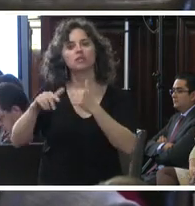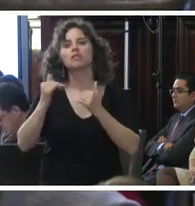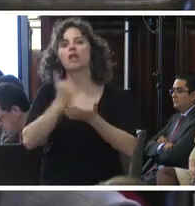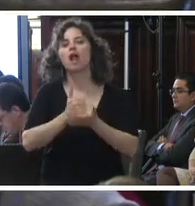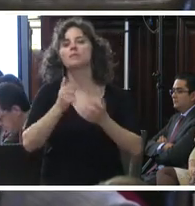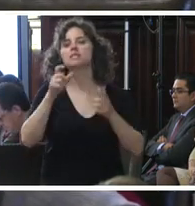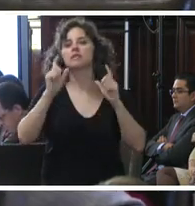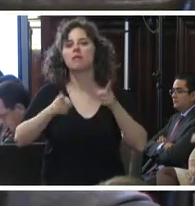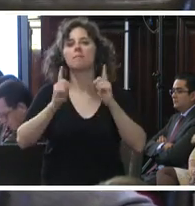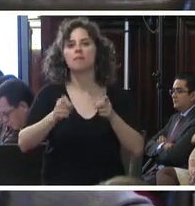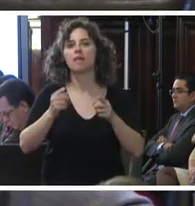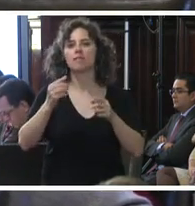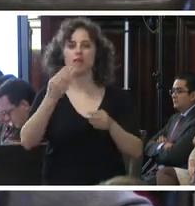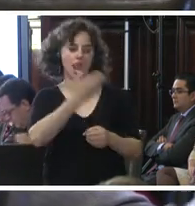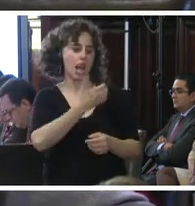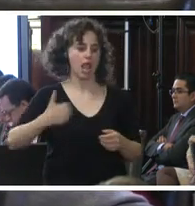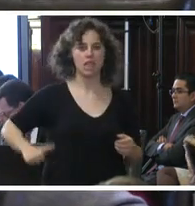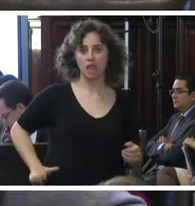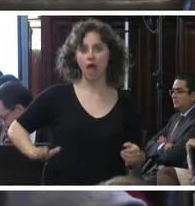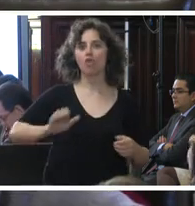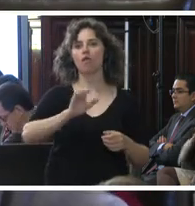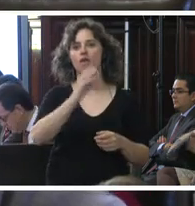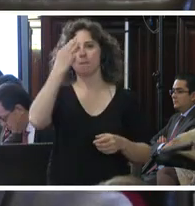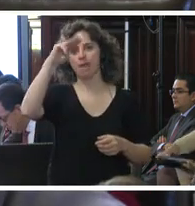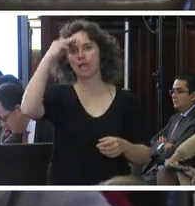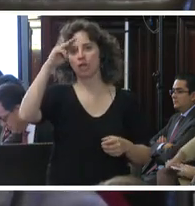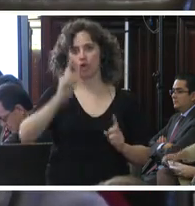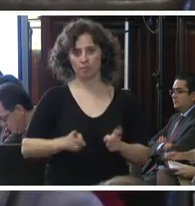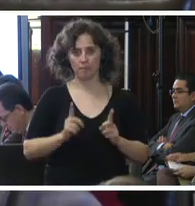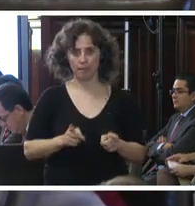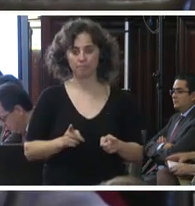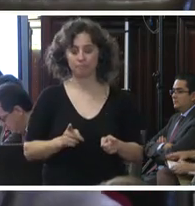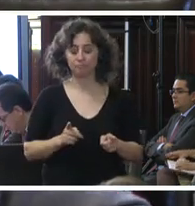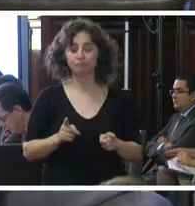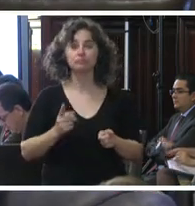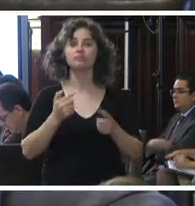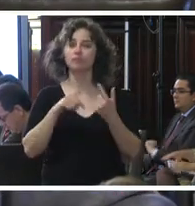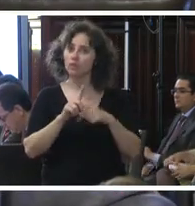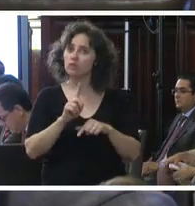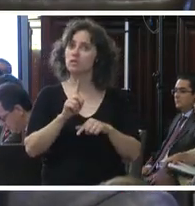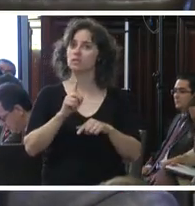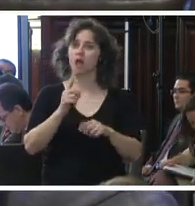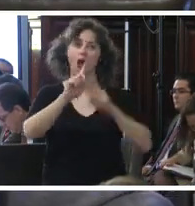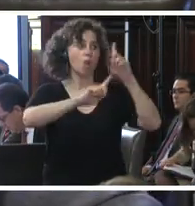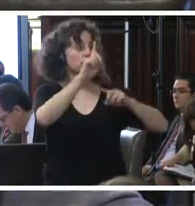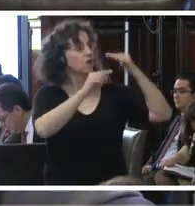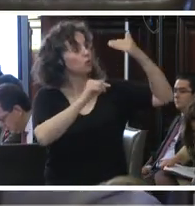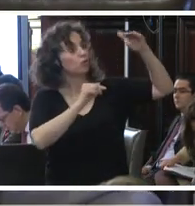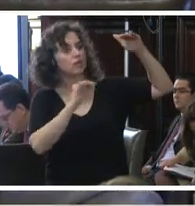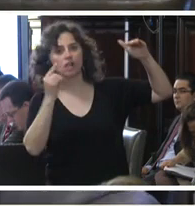illustrious state of Mexico through some officers who we know and some who we've just